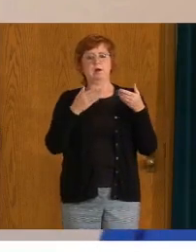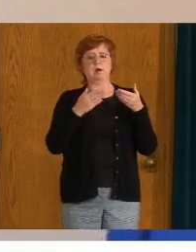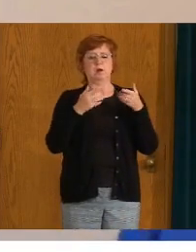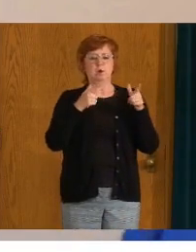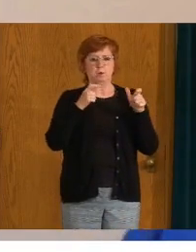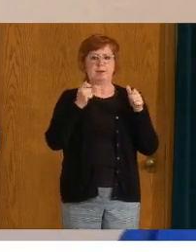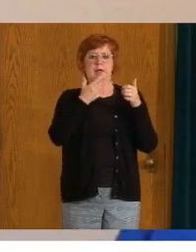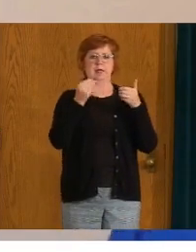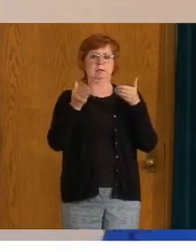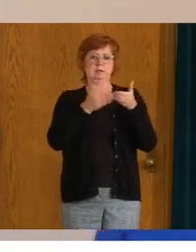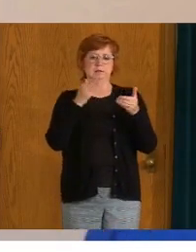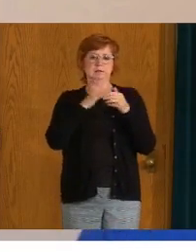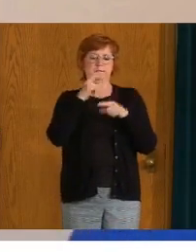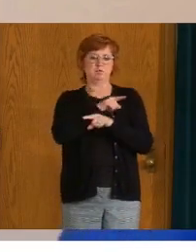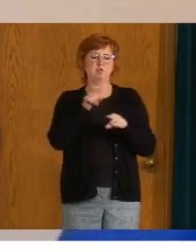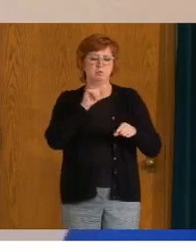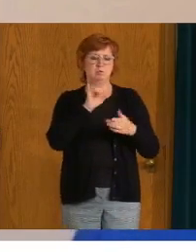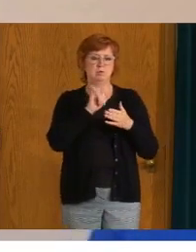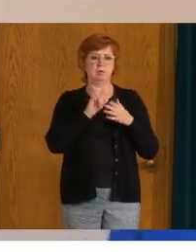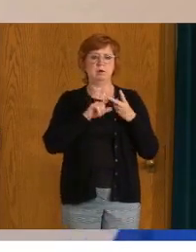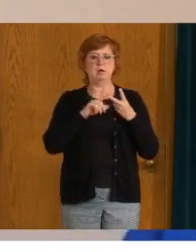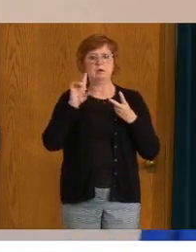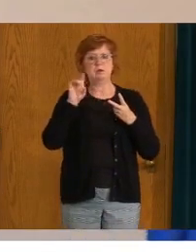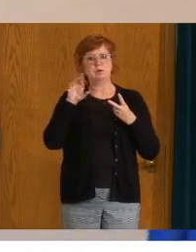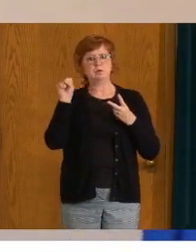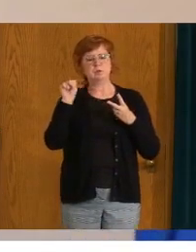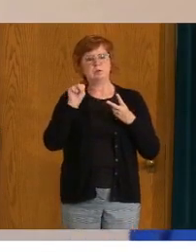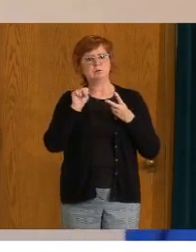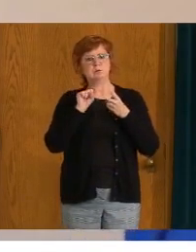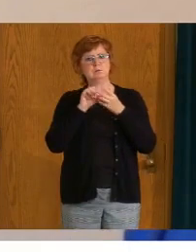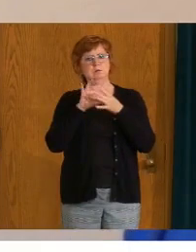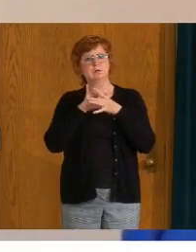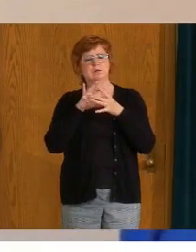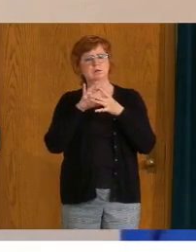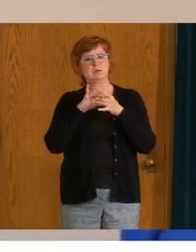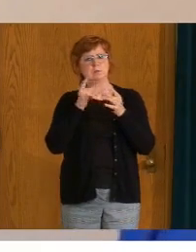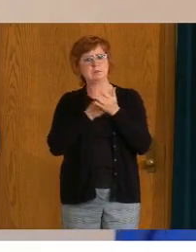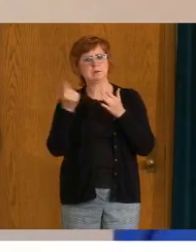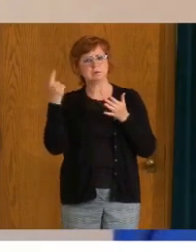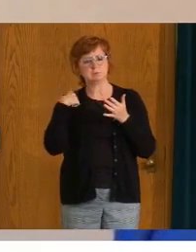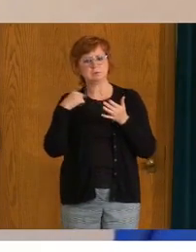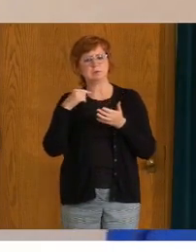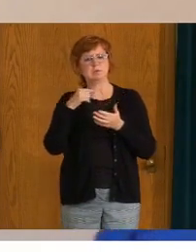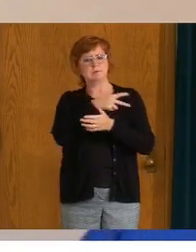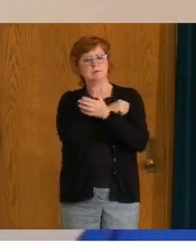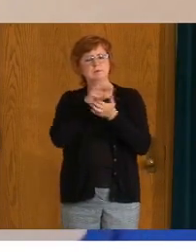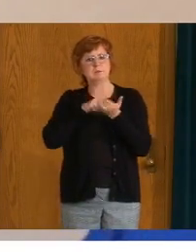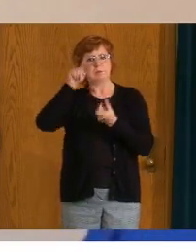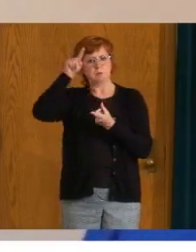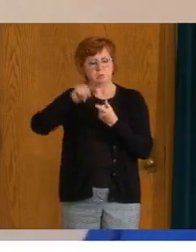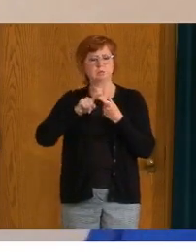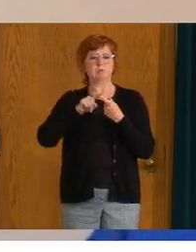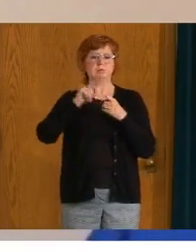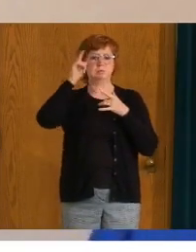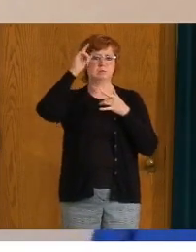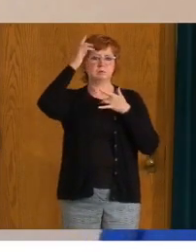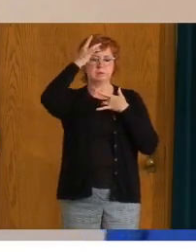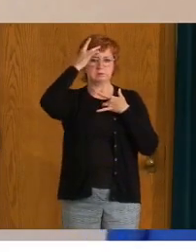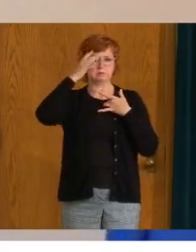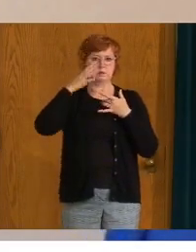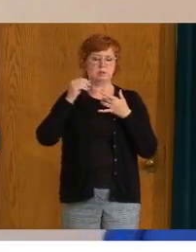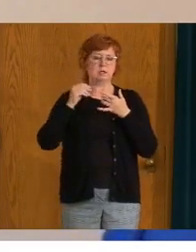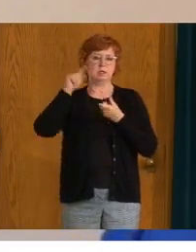unvaccinated people are far more likely to get sick and far greater risk of dying from the COVID virus. So please, if you're still hesitant, talk to your doctor, talk